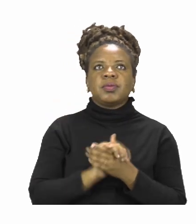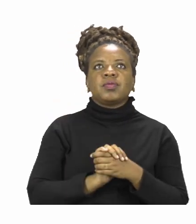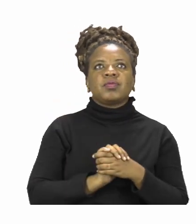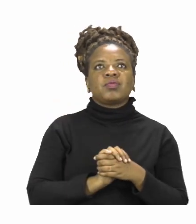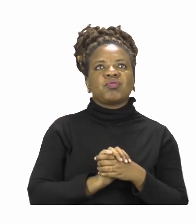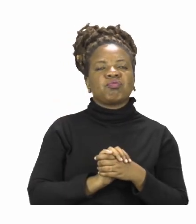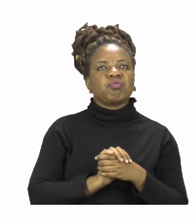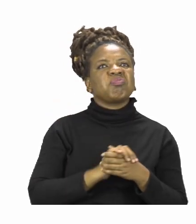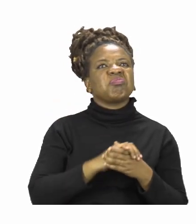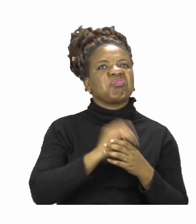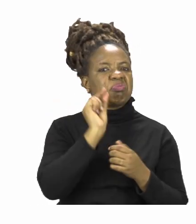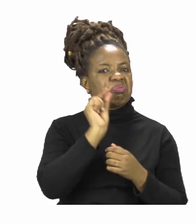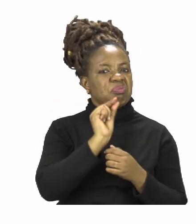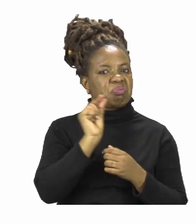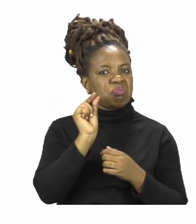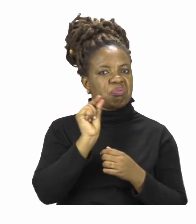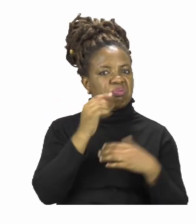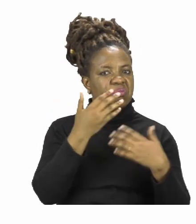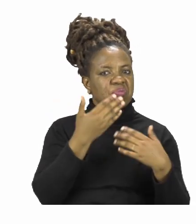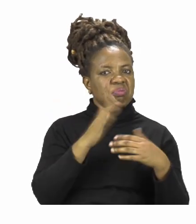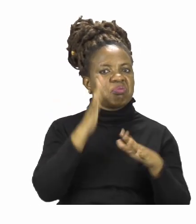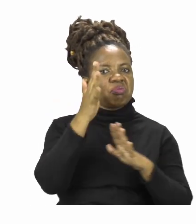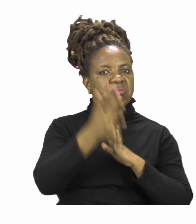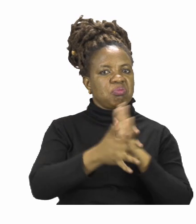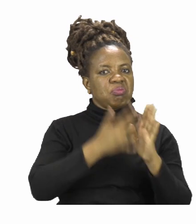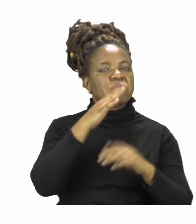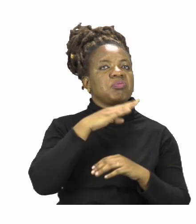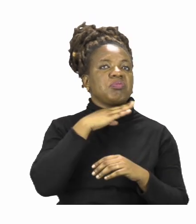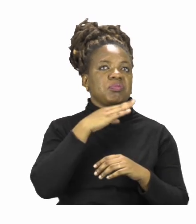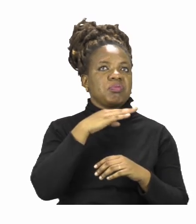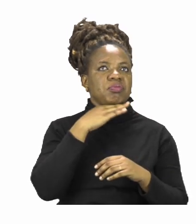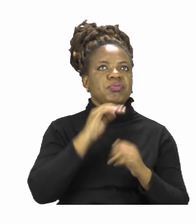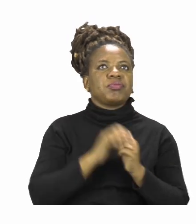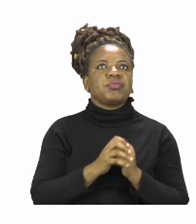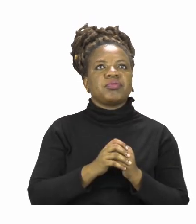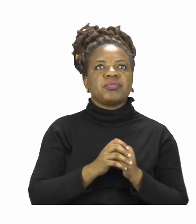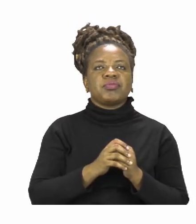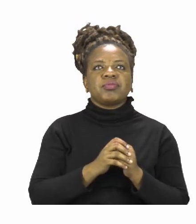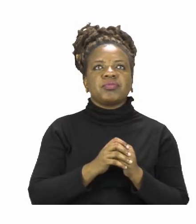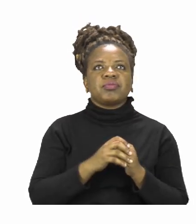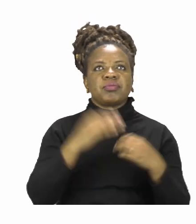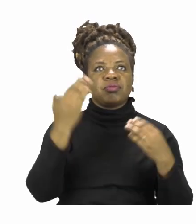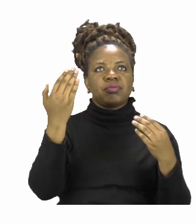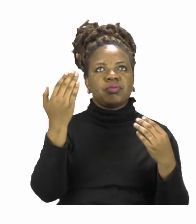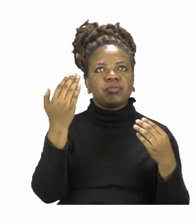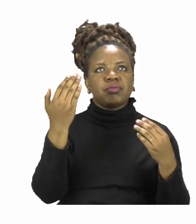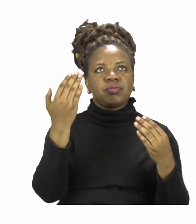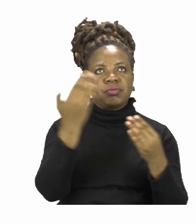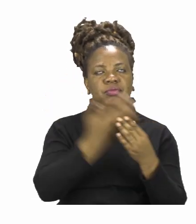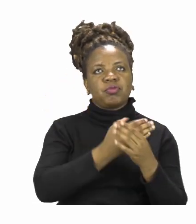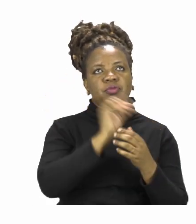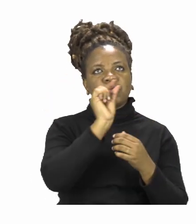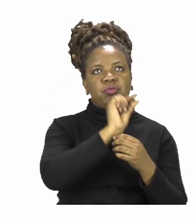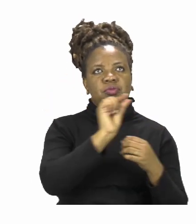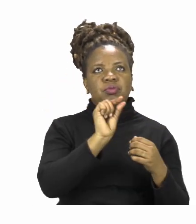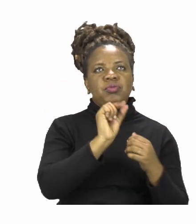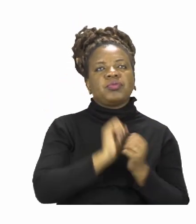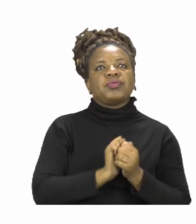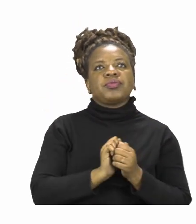story, so we are going to read them. We are going to start with the vocabulary words.